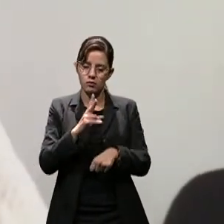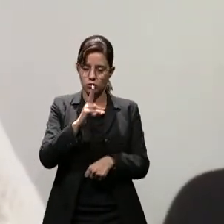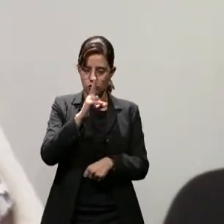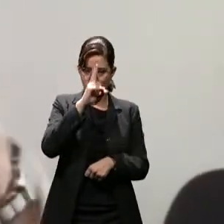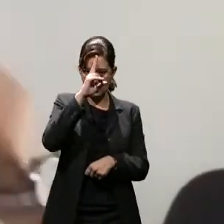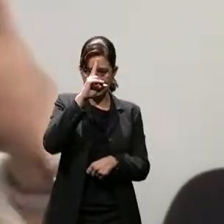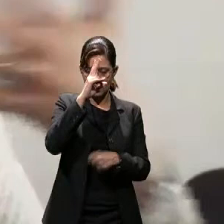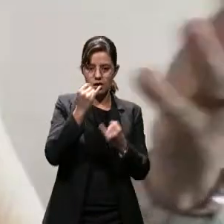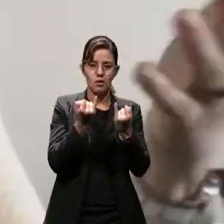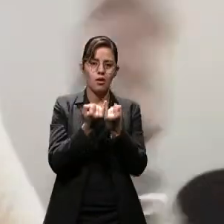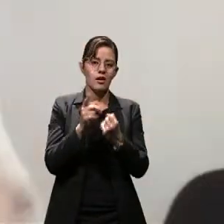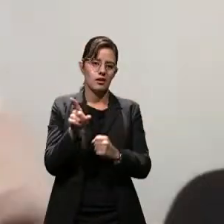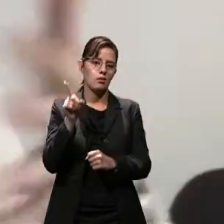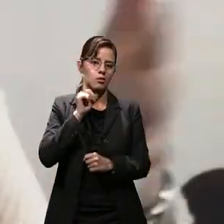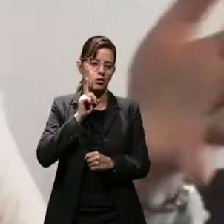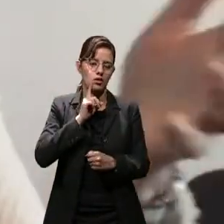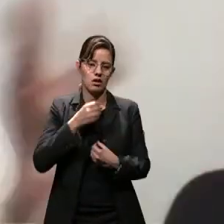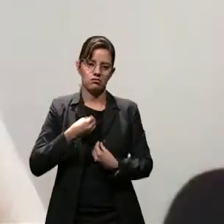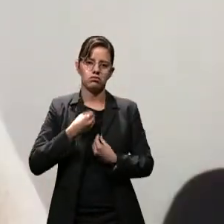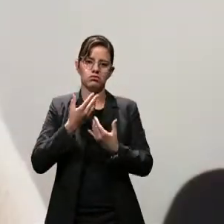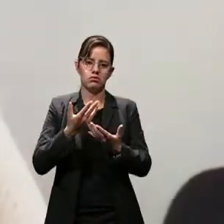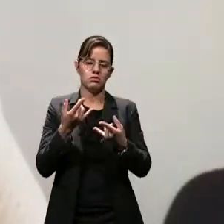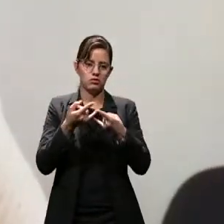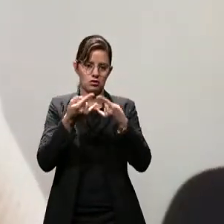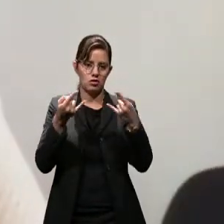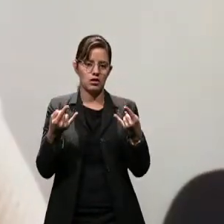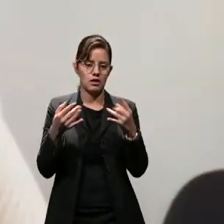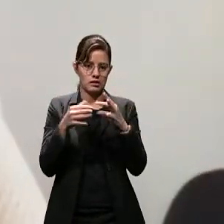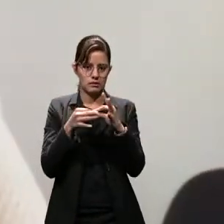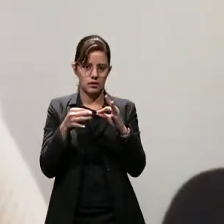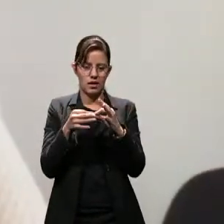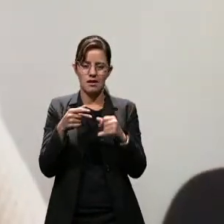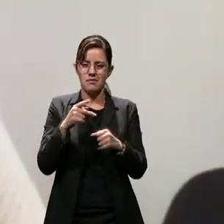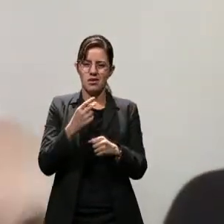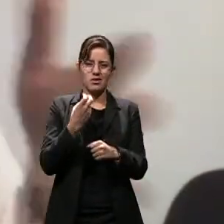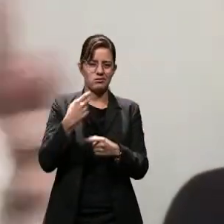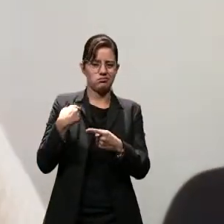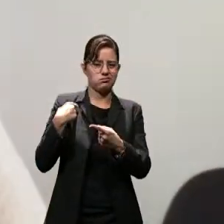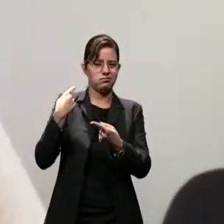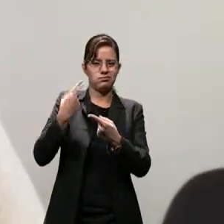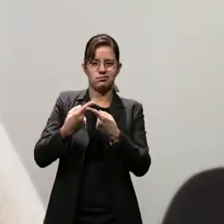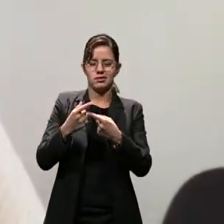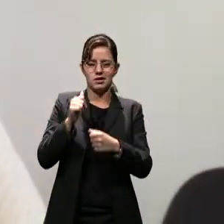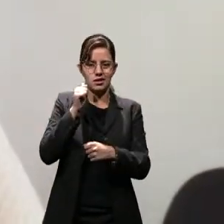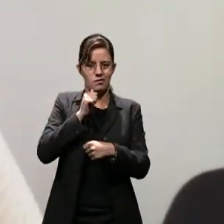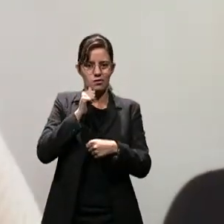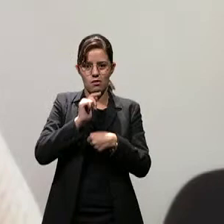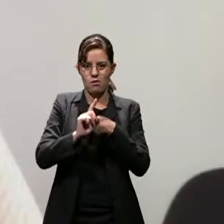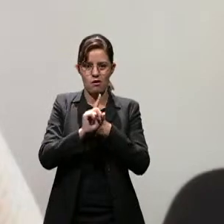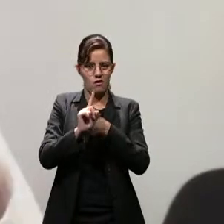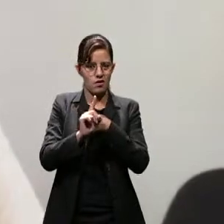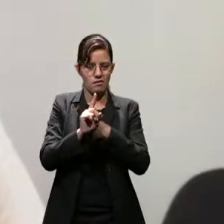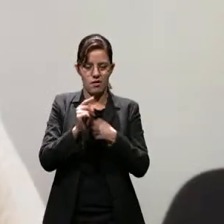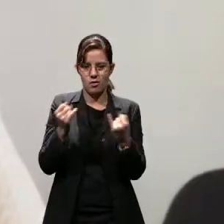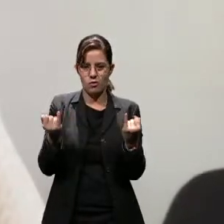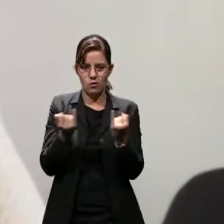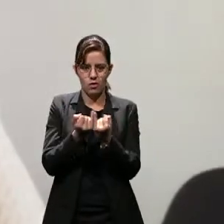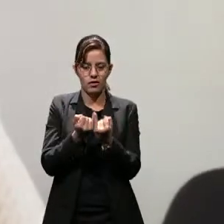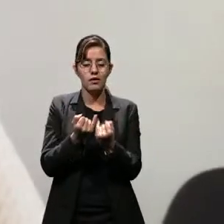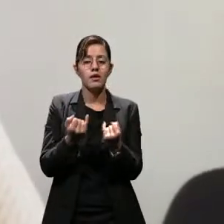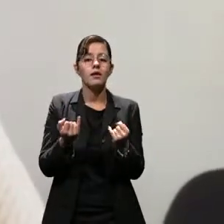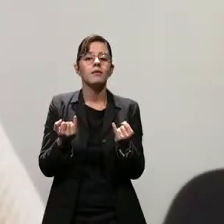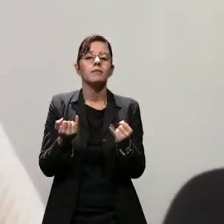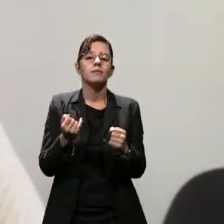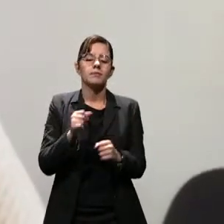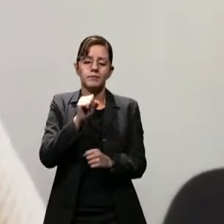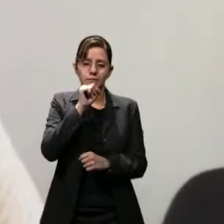is something that has been from the beginning in the political participation of women. We can say it in a very upfront manner. And of course, we